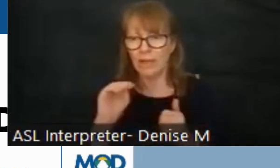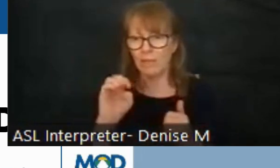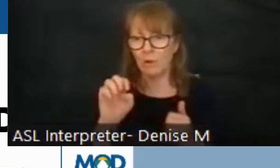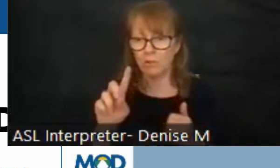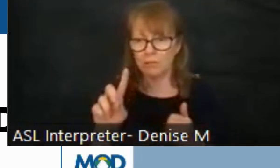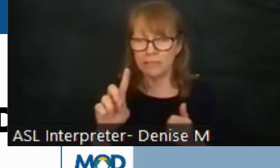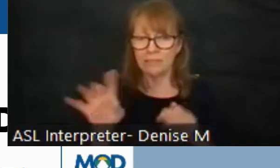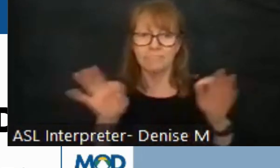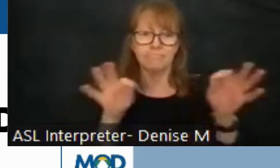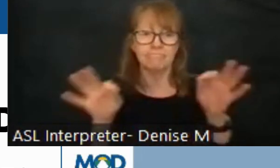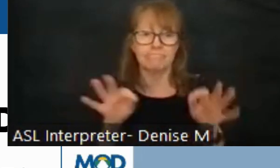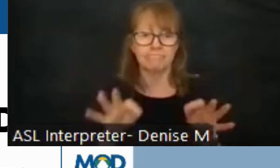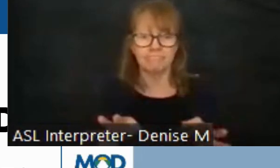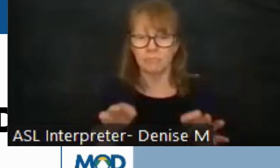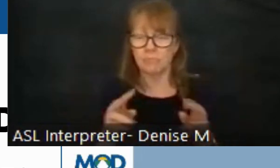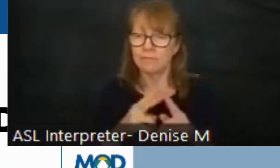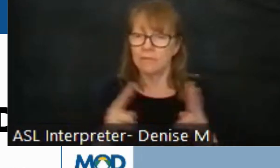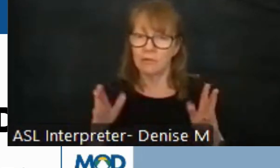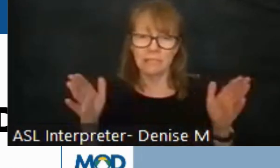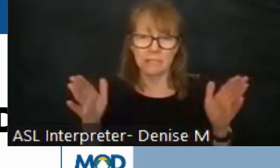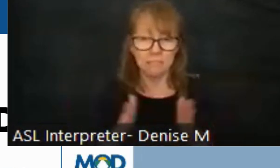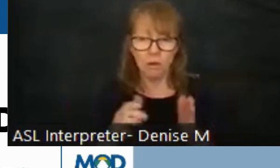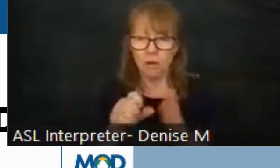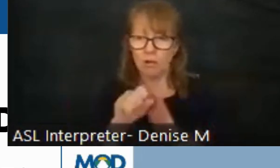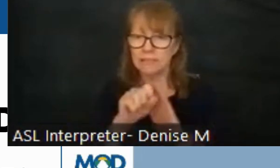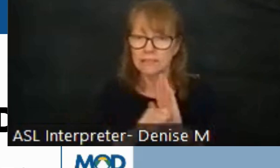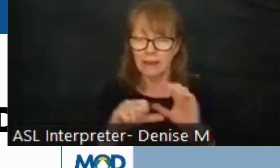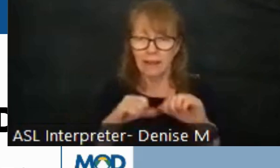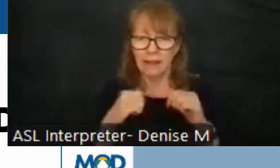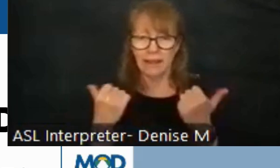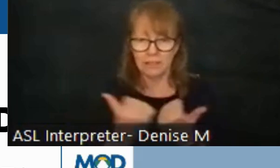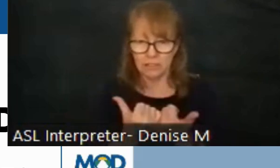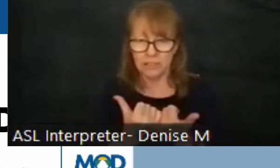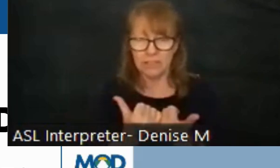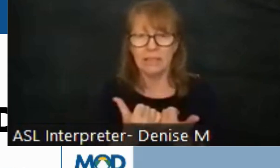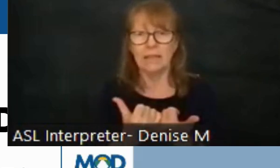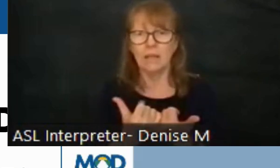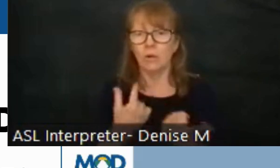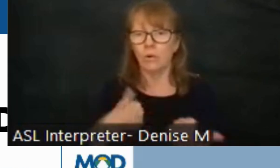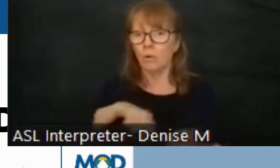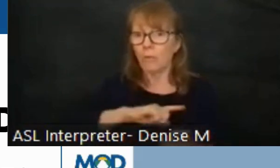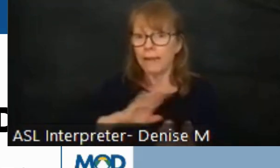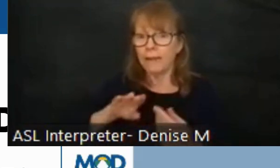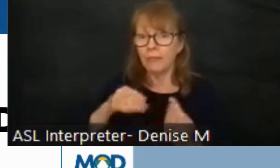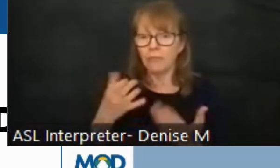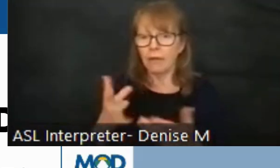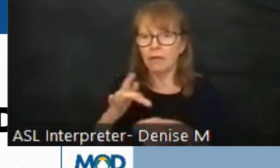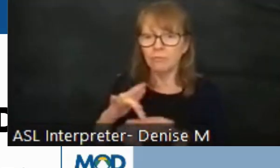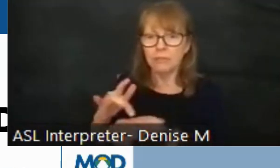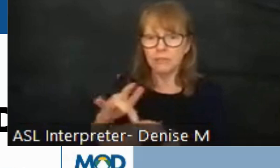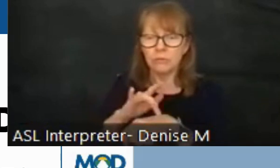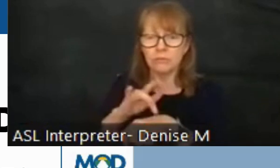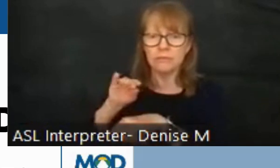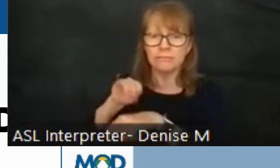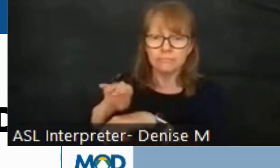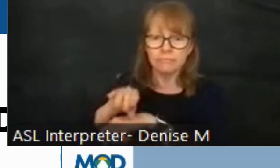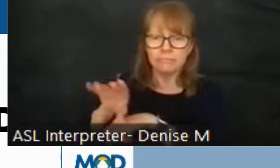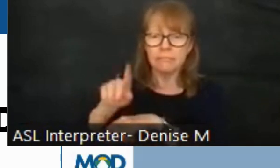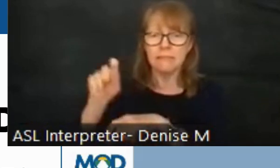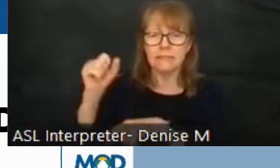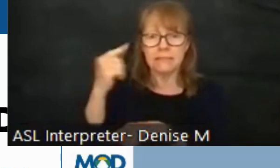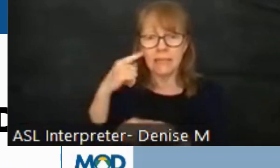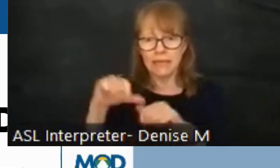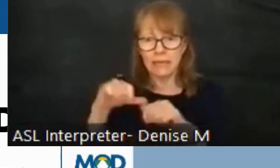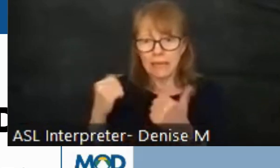We're a very small state agency that serves as a resource for state agencies, municipalities, members